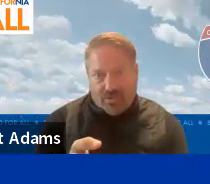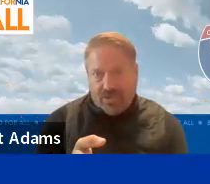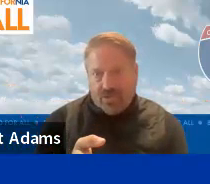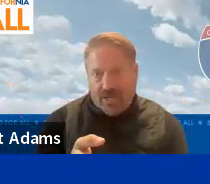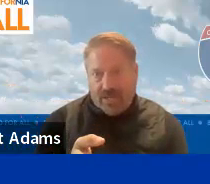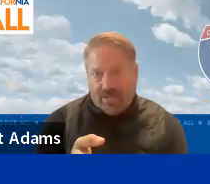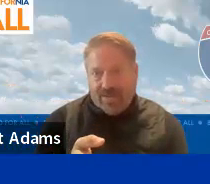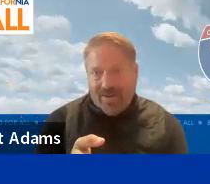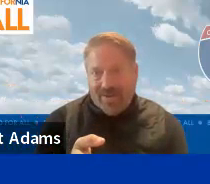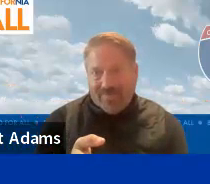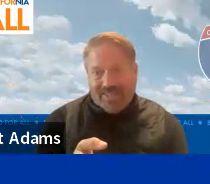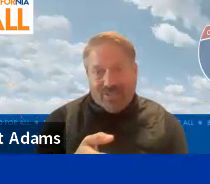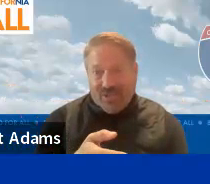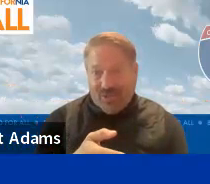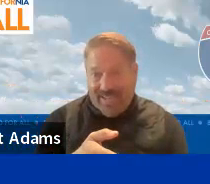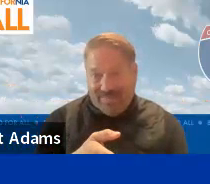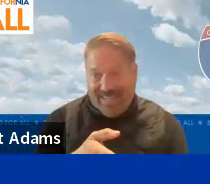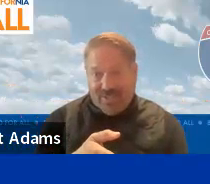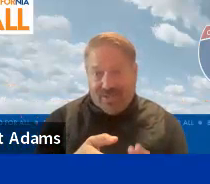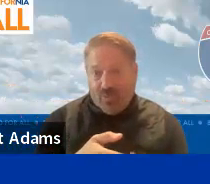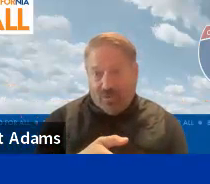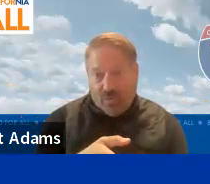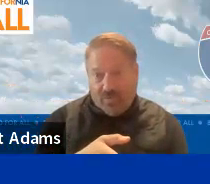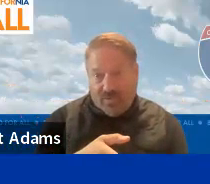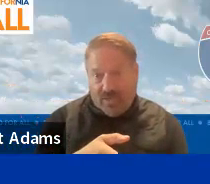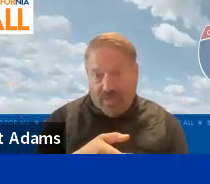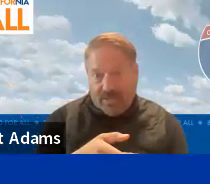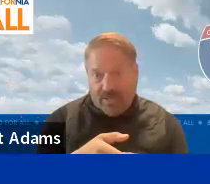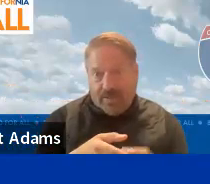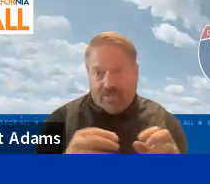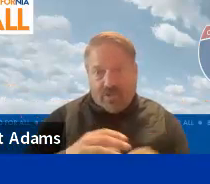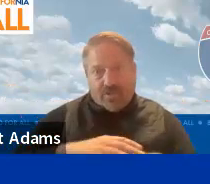digital literacy training, digital navigation,